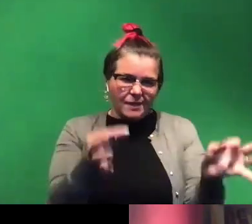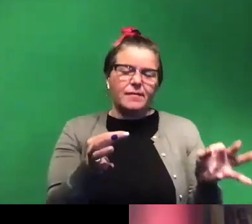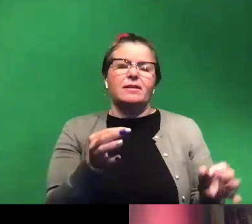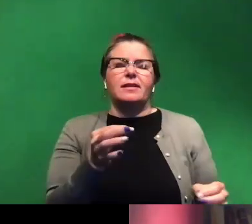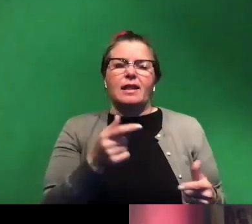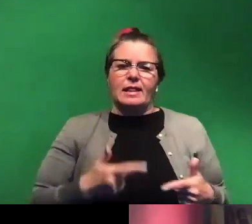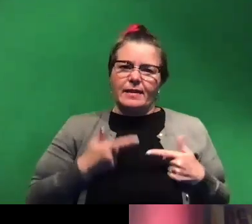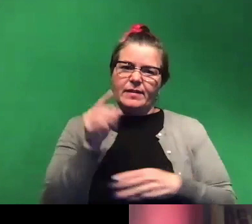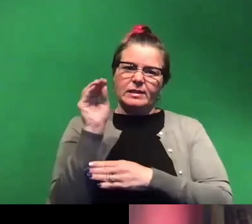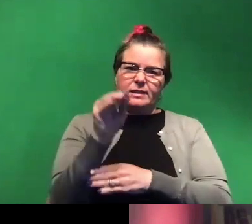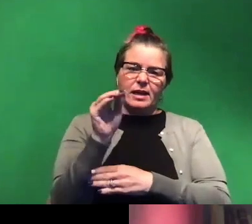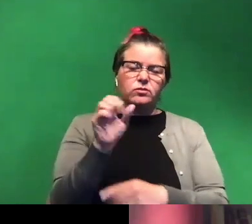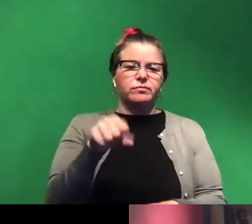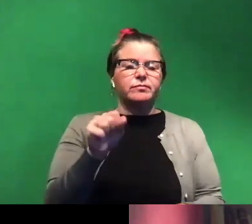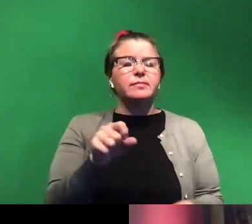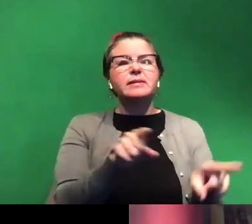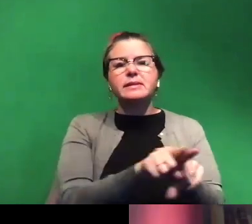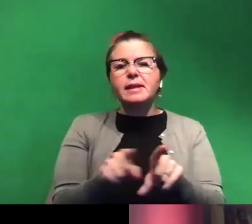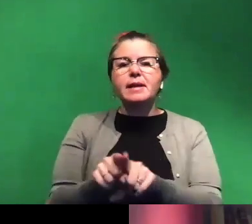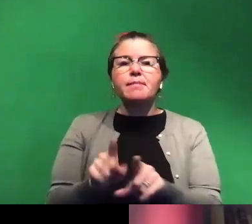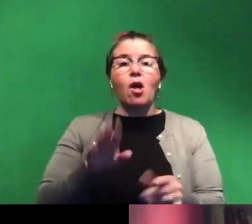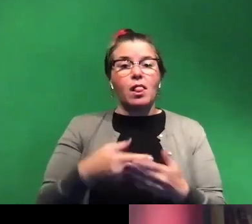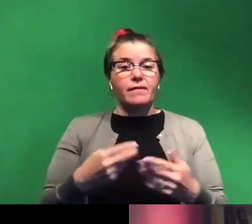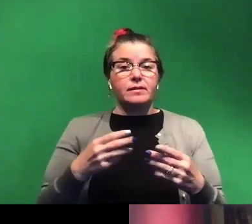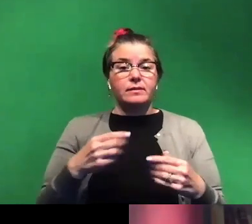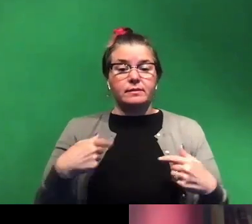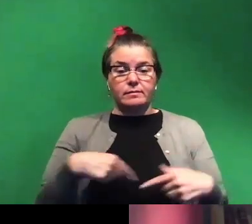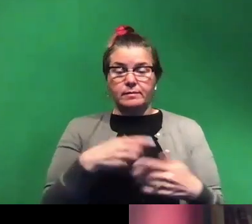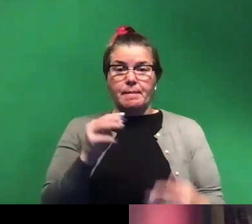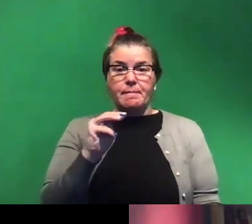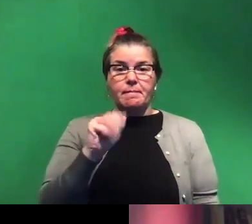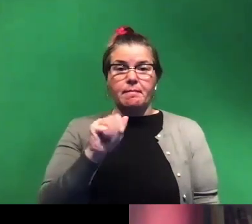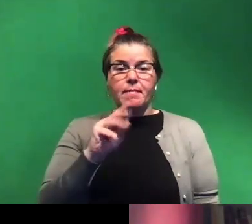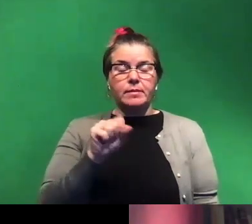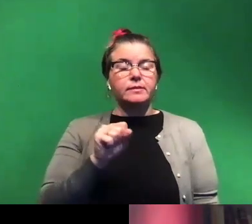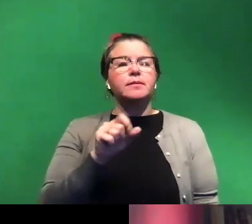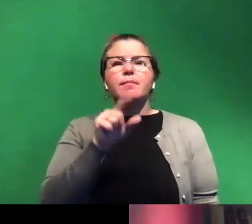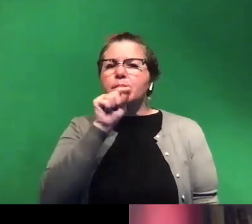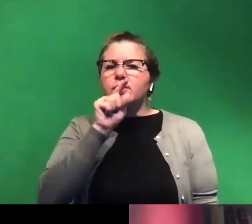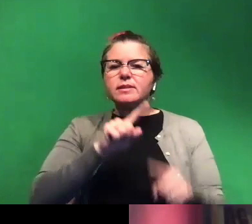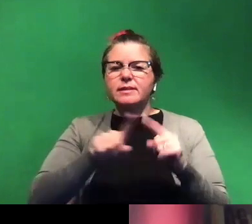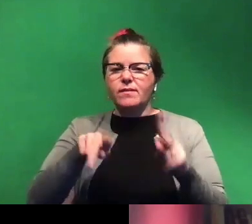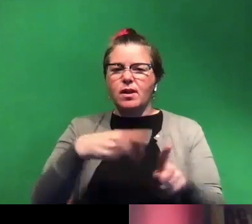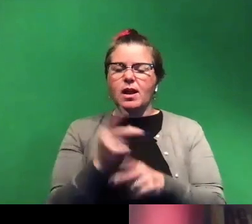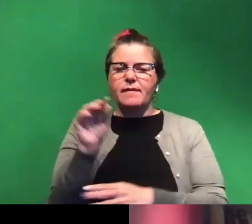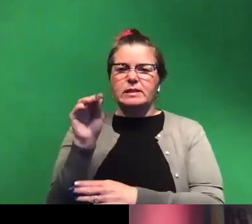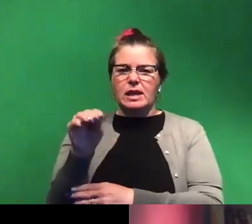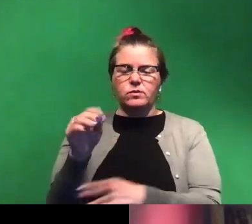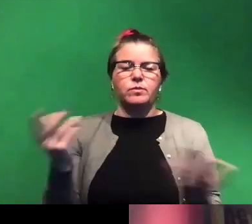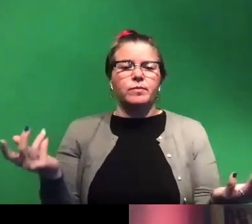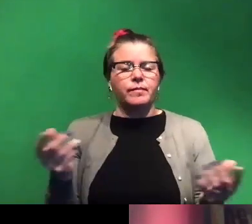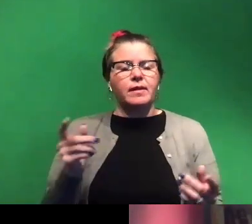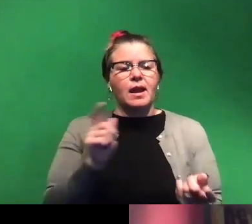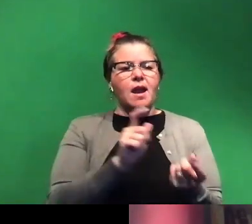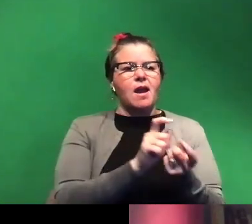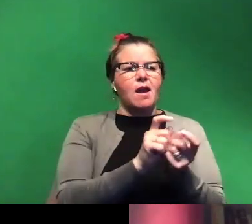living dinosaurs. So the same way that all of us here are mammals, birds are just another kind of dinosaur. So if we think about it in evolutionary